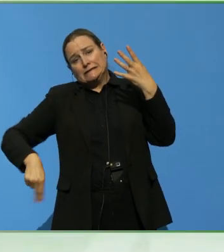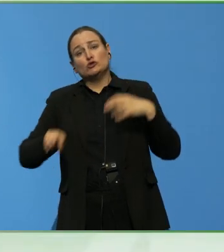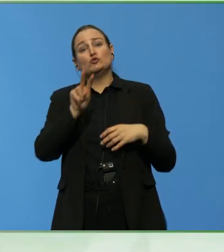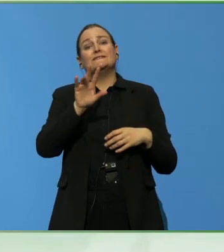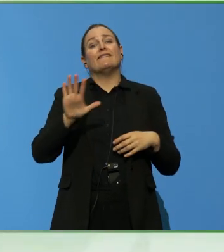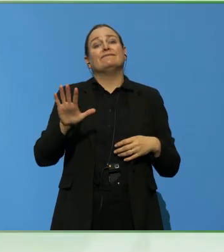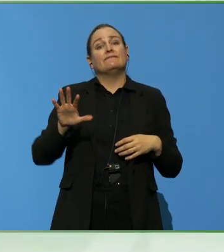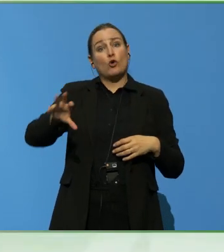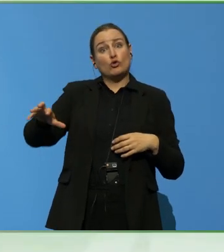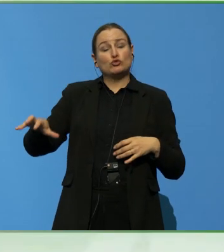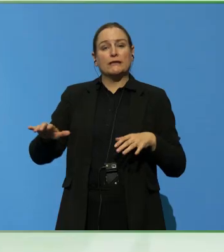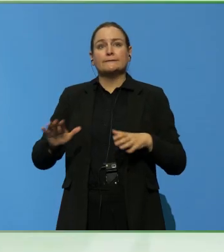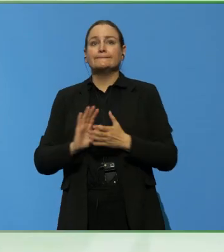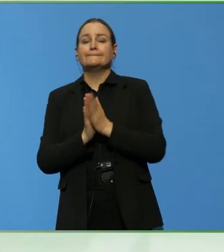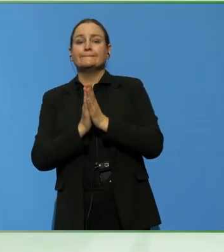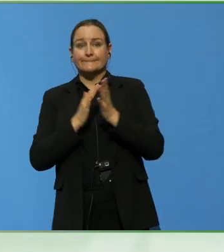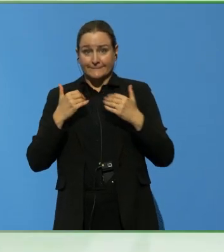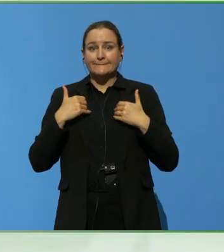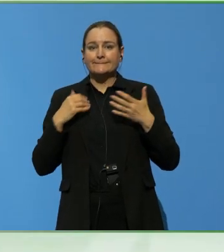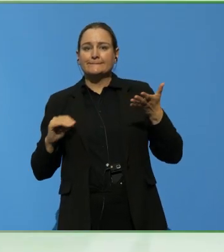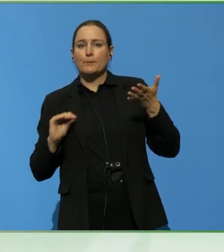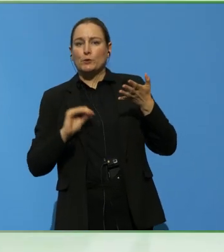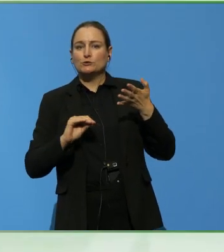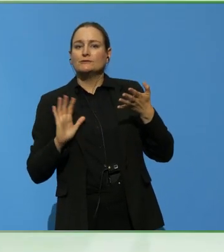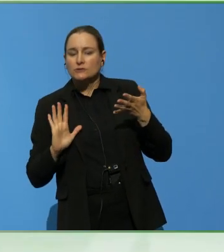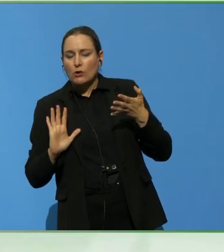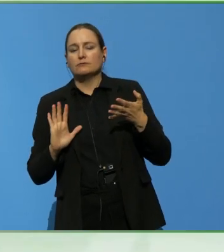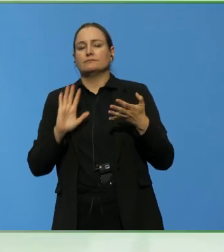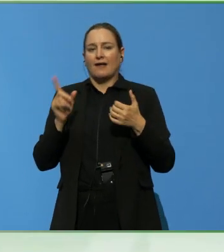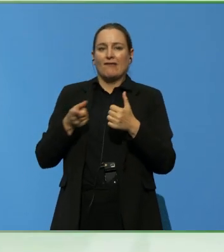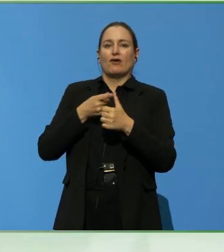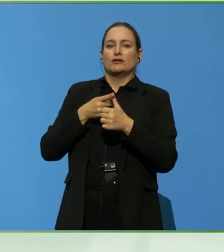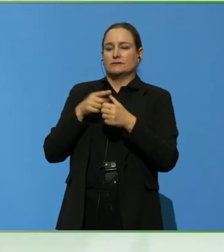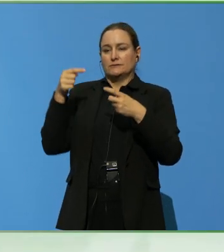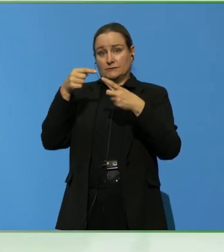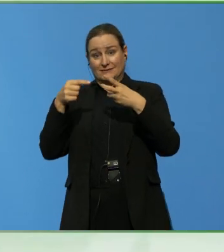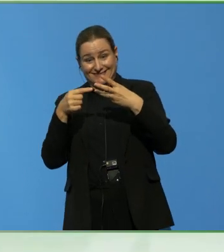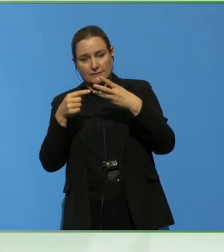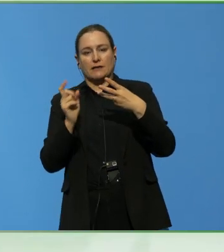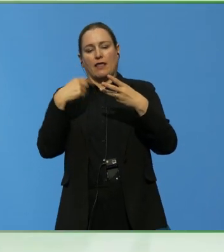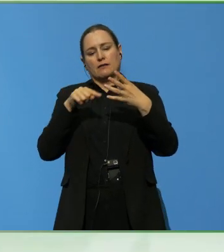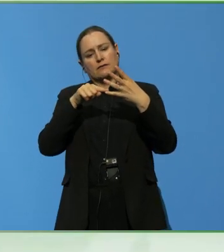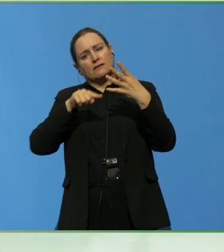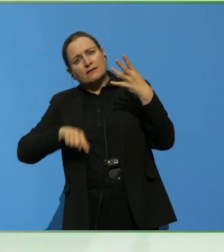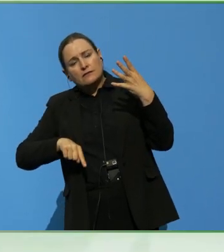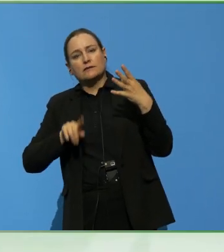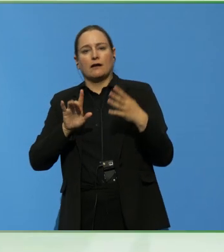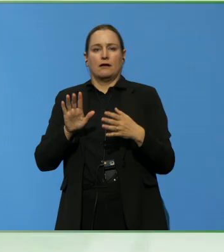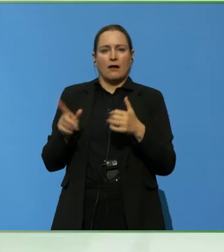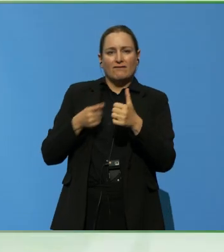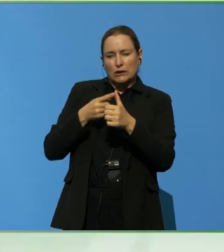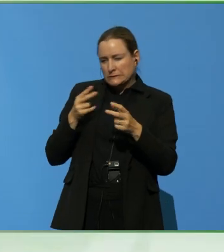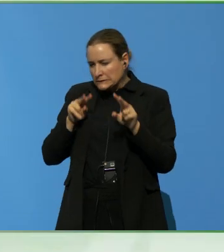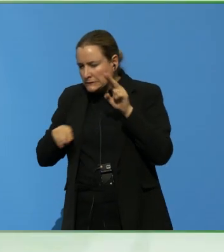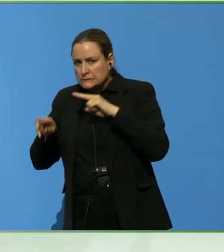Oki. So we are looking for resource support to them, to partners that can actually